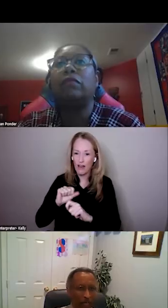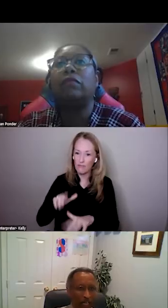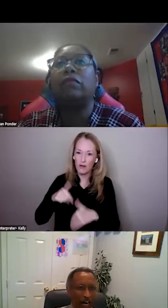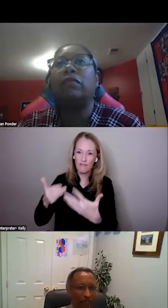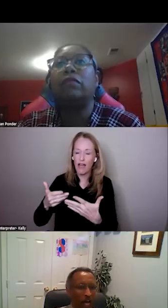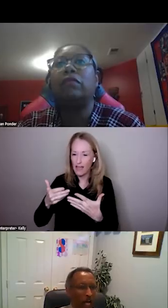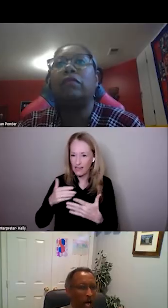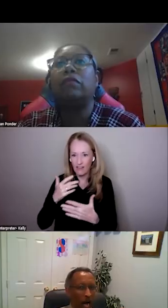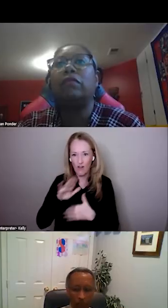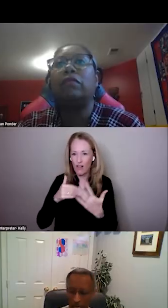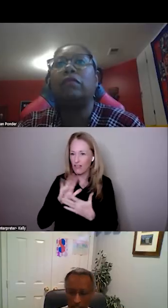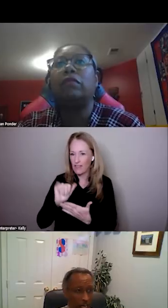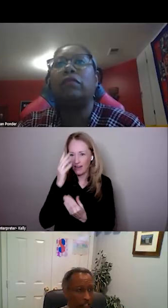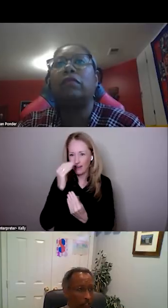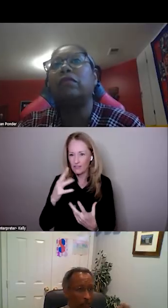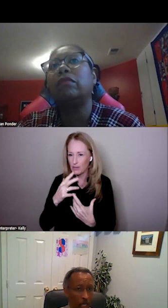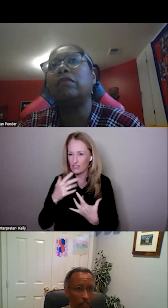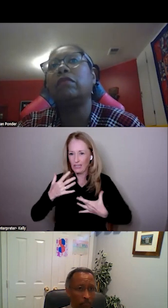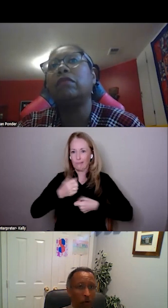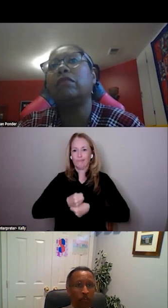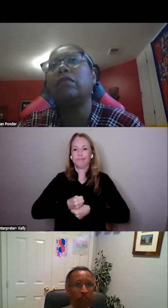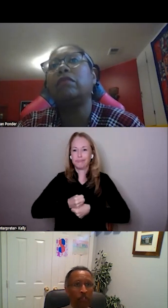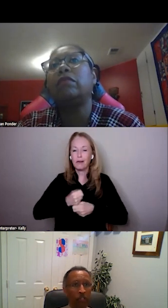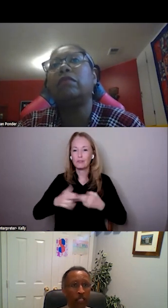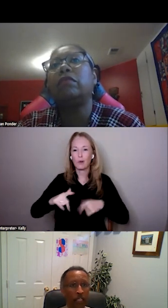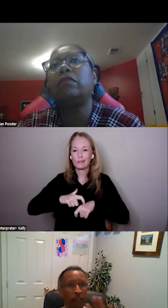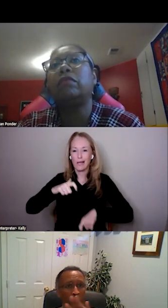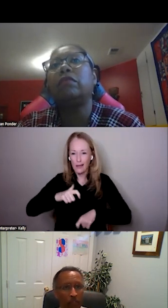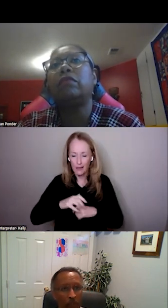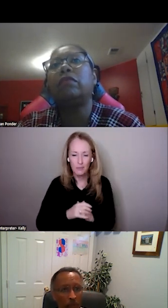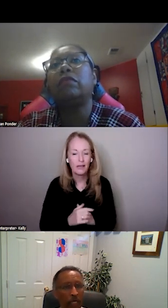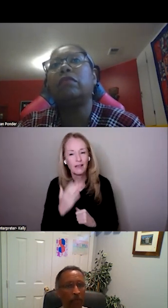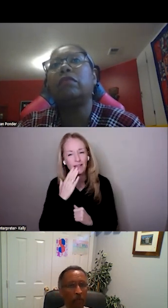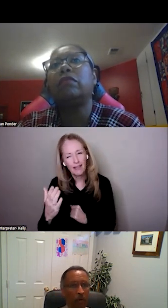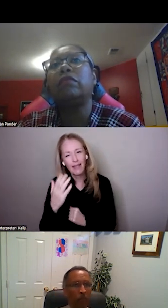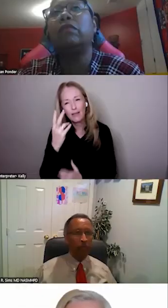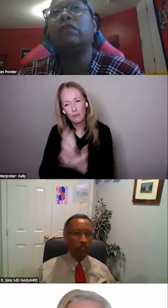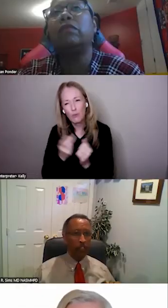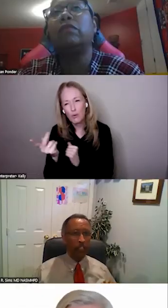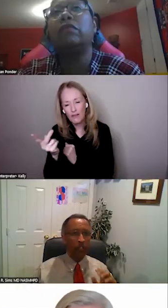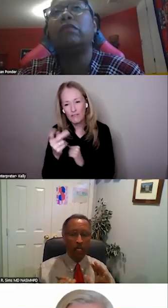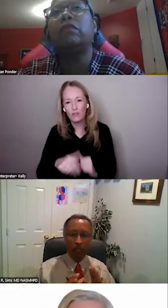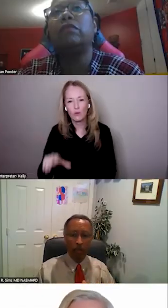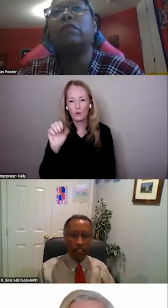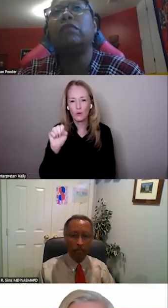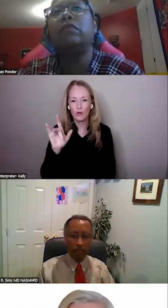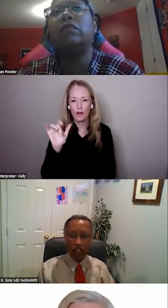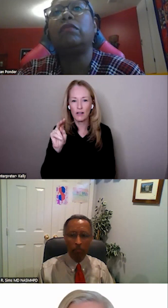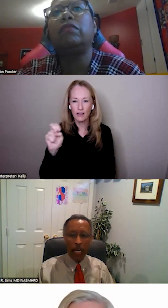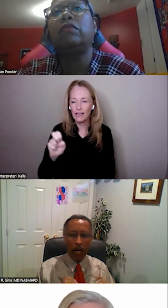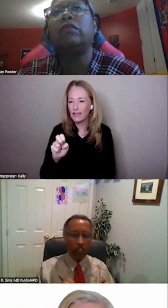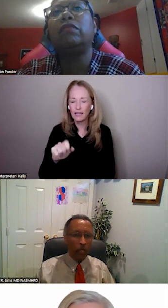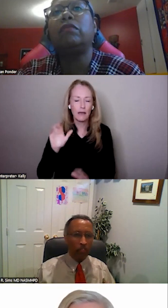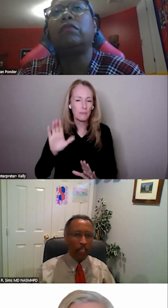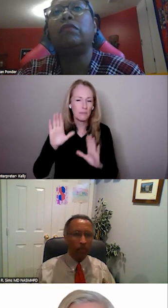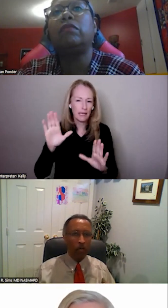of time. I would like to thank you to both of you. Carlean, great, wonderful presentation, tremendous information.